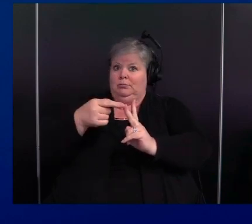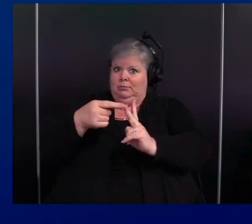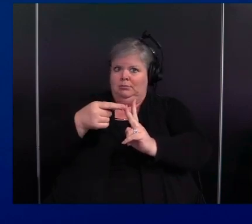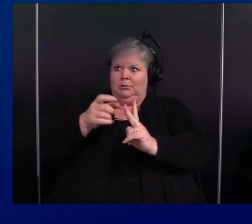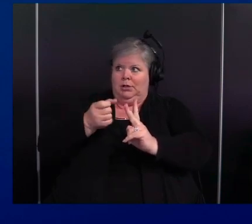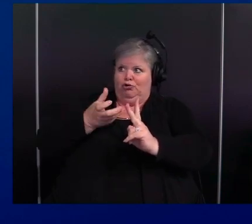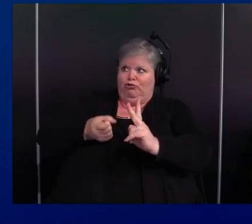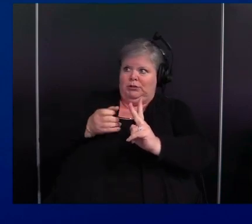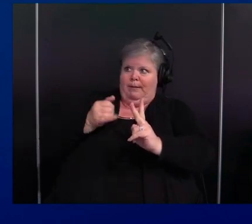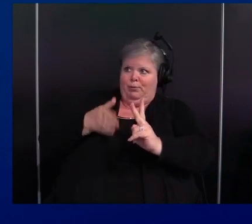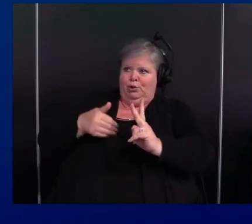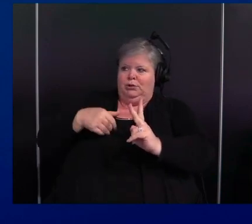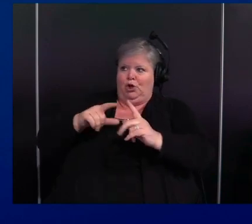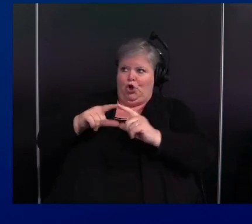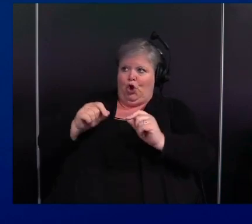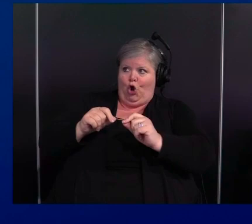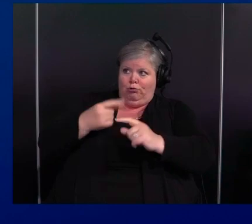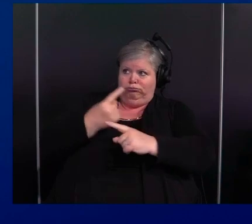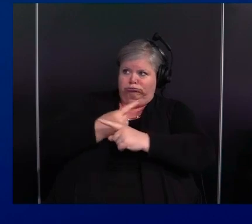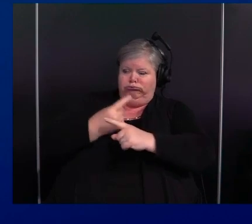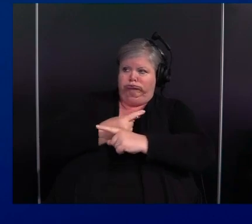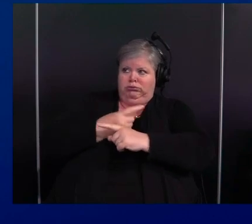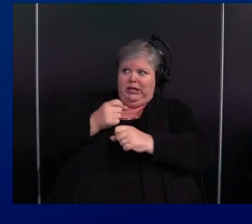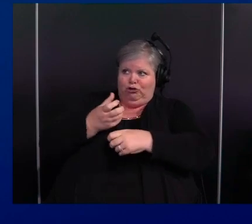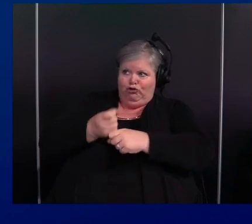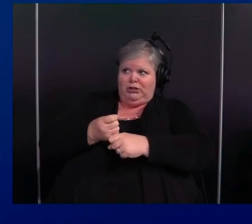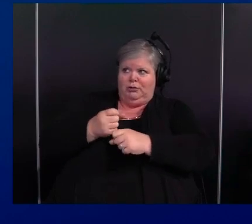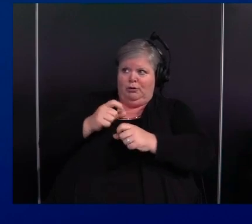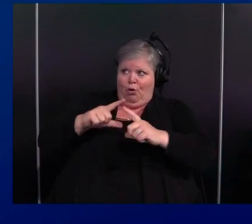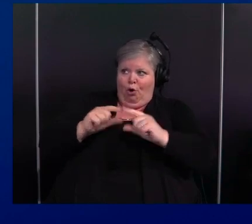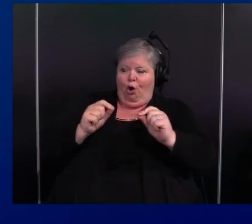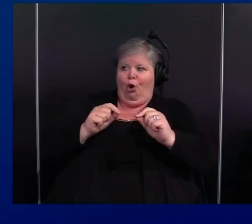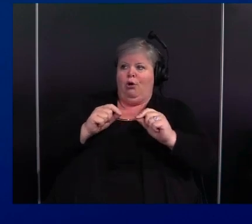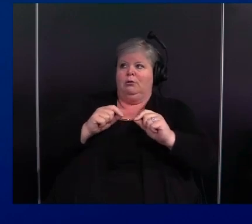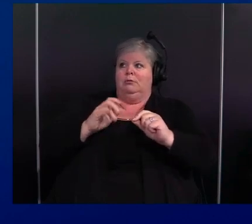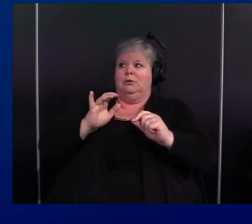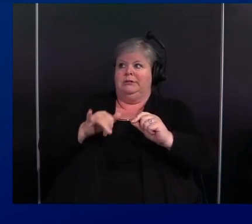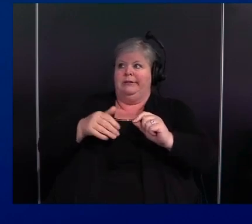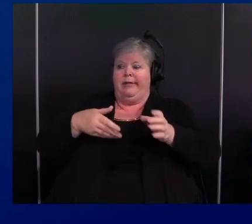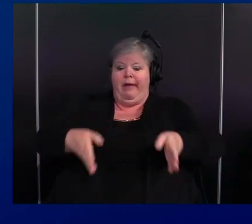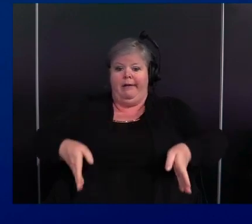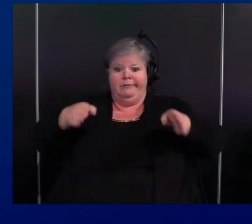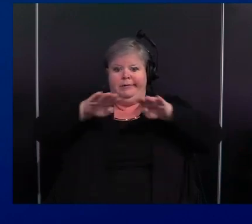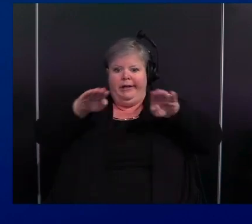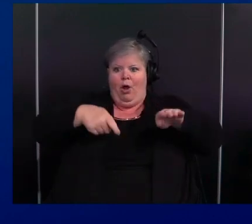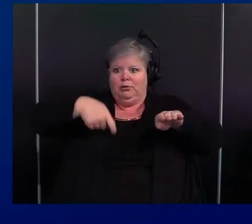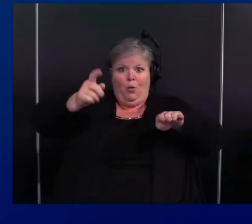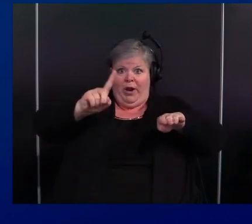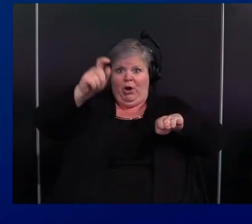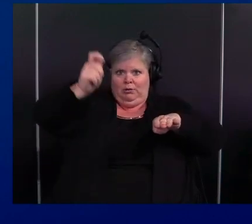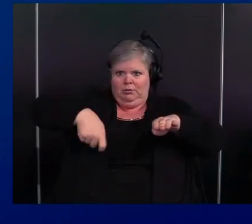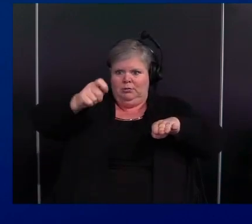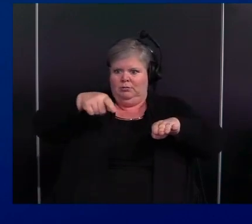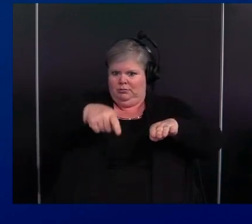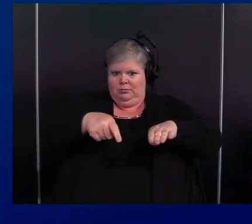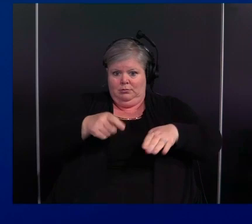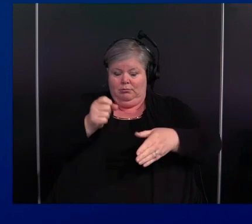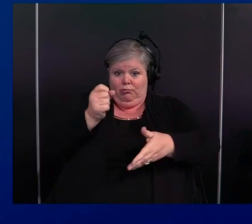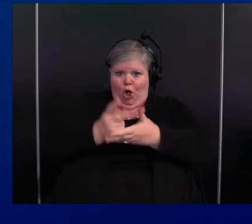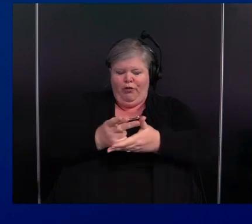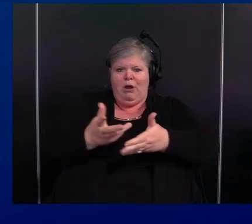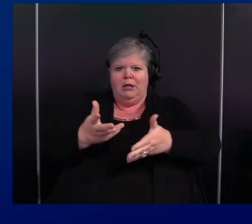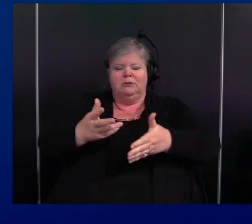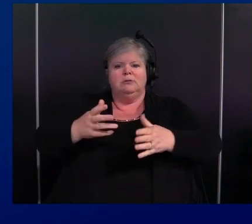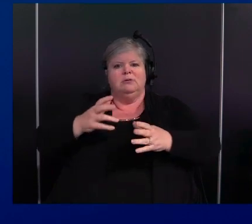trustworthy? Is the card trustworthy? Is the kiosk at the grocery store, is that authenticated, right? But